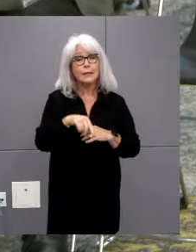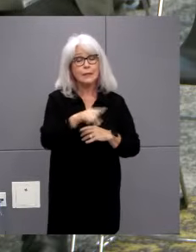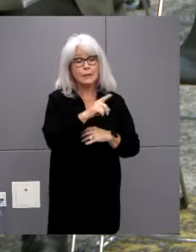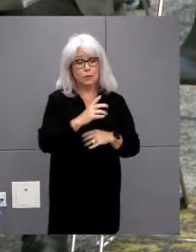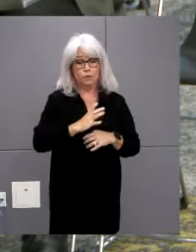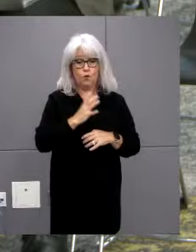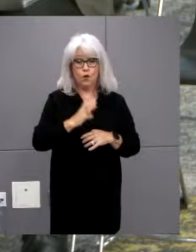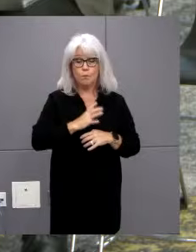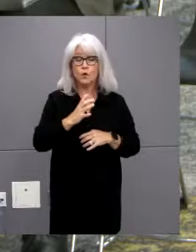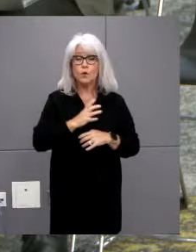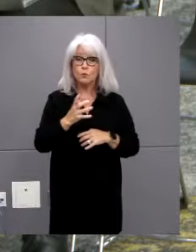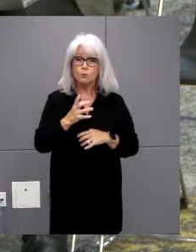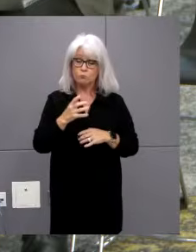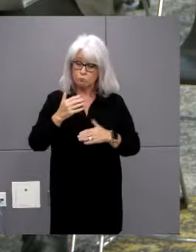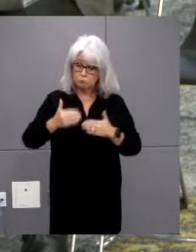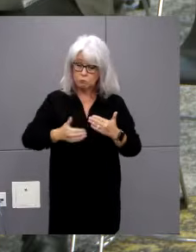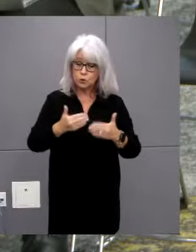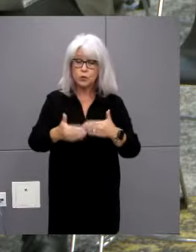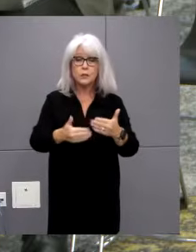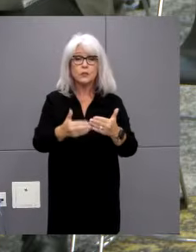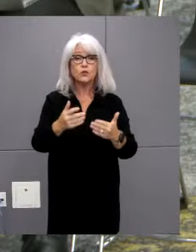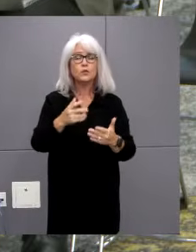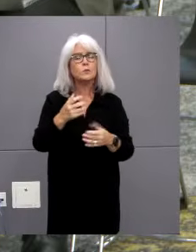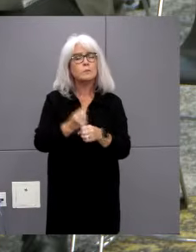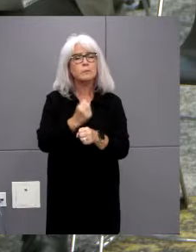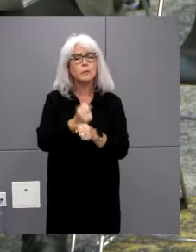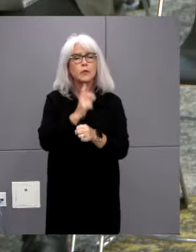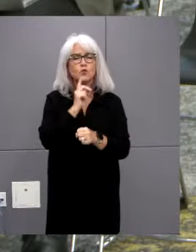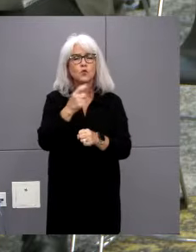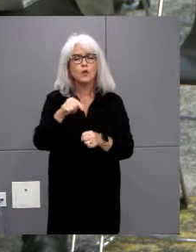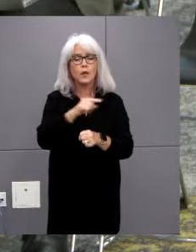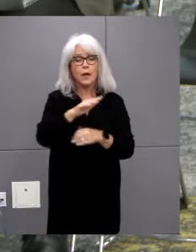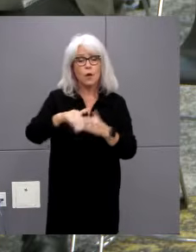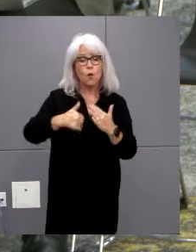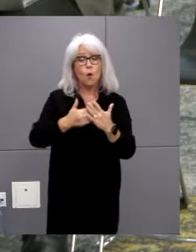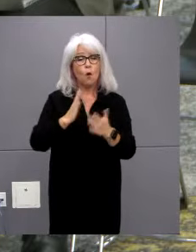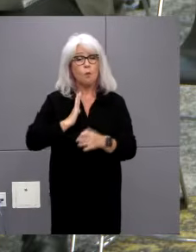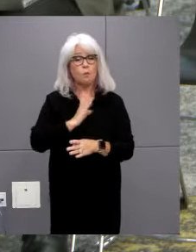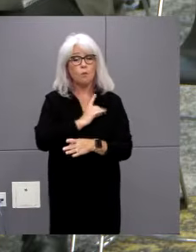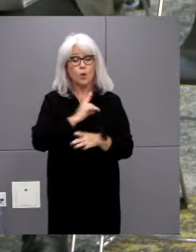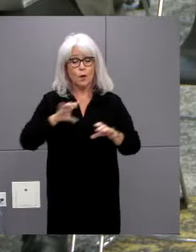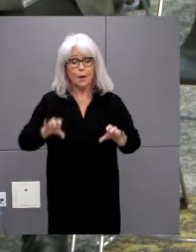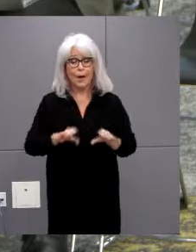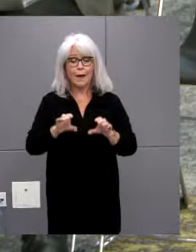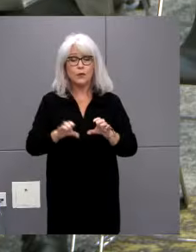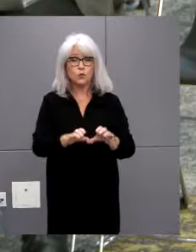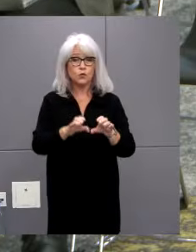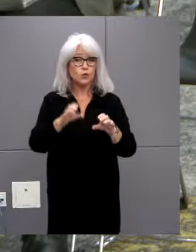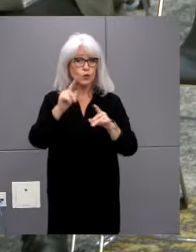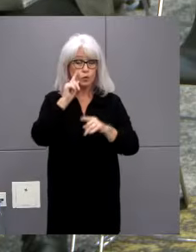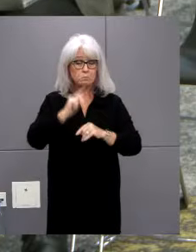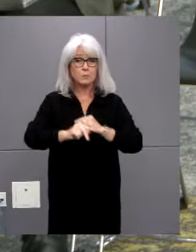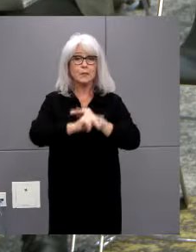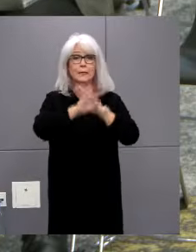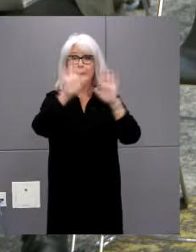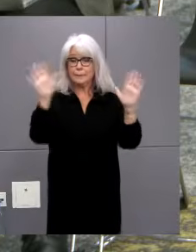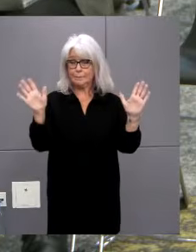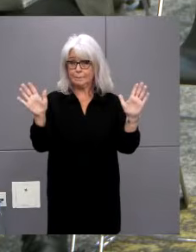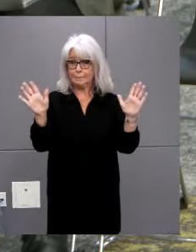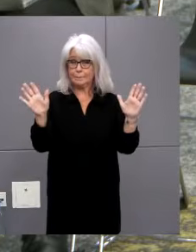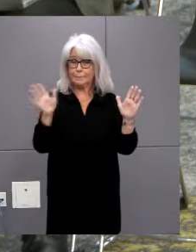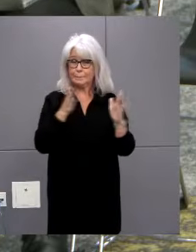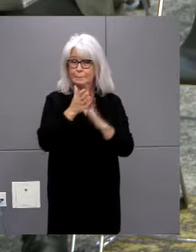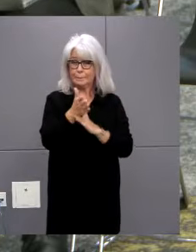equal participation and make board actions transparent. Moving toward